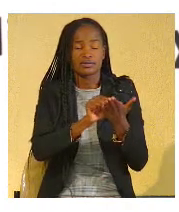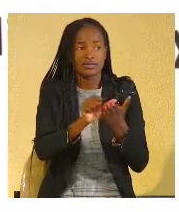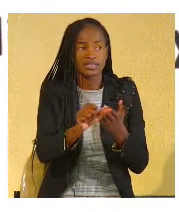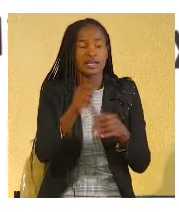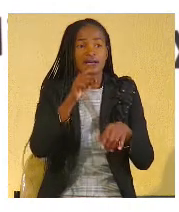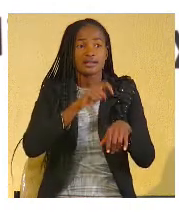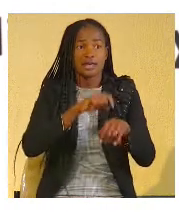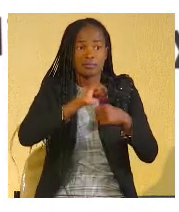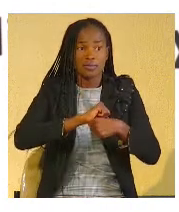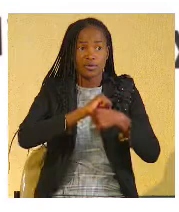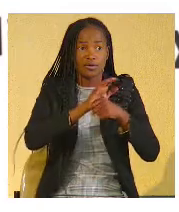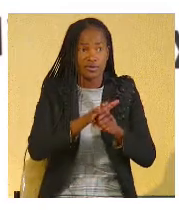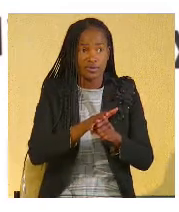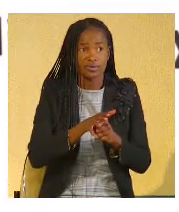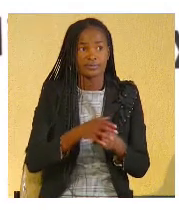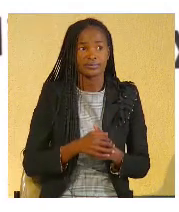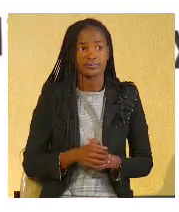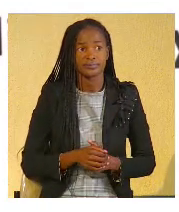making any profit whatsoever.